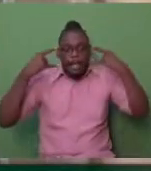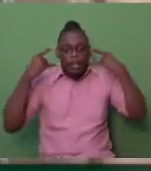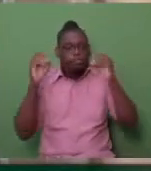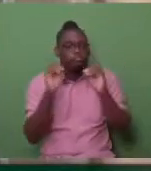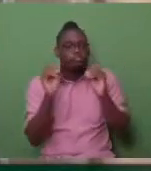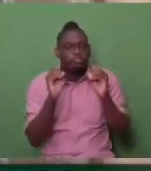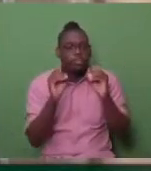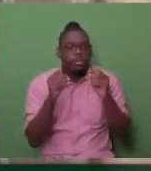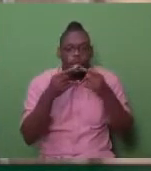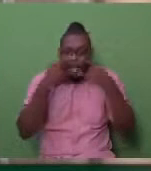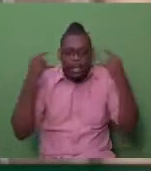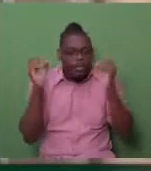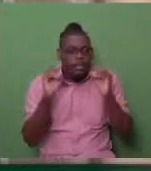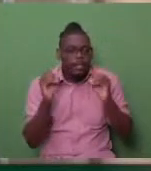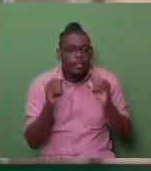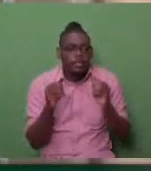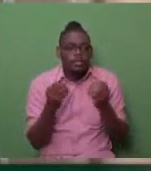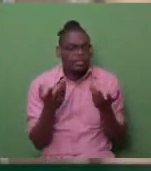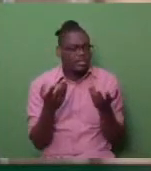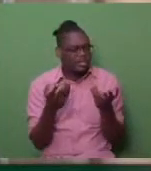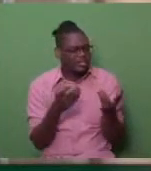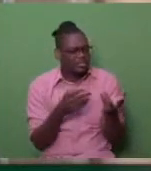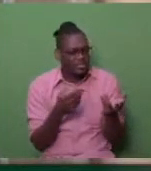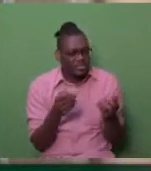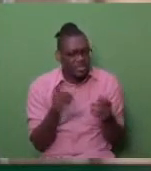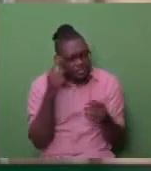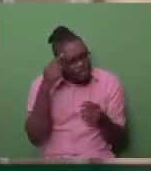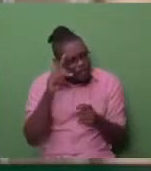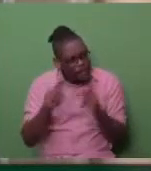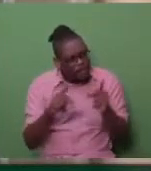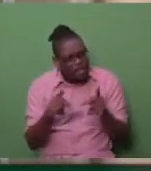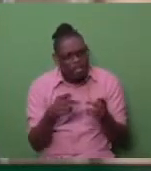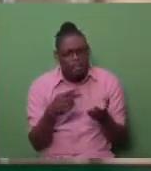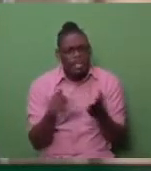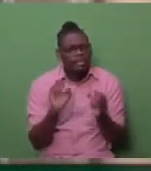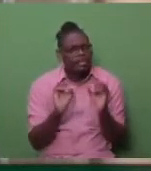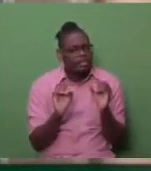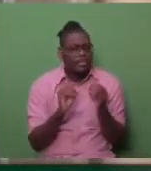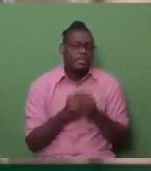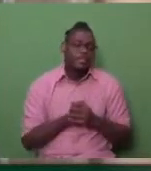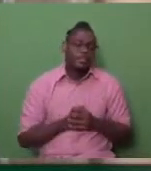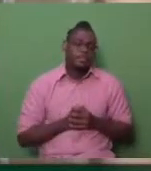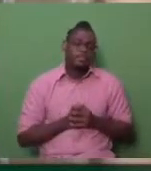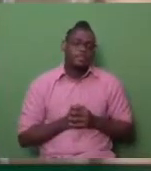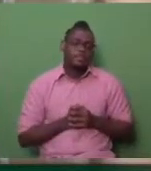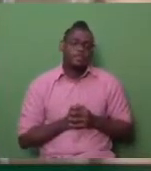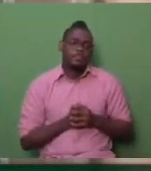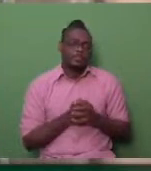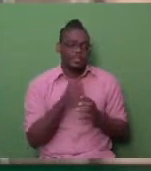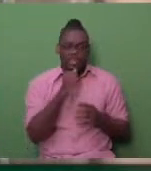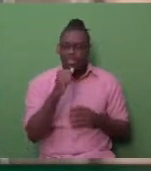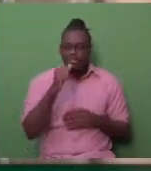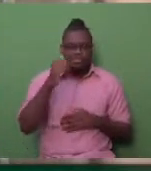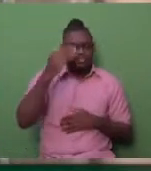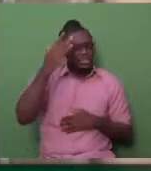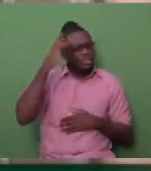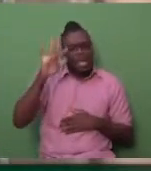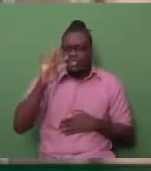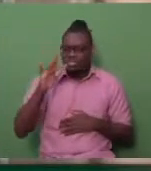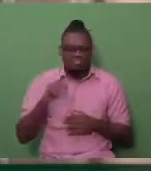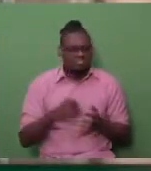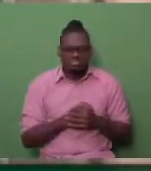in that year's budget. The minister last year spoke about an electronic window for